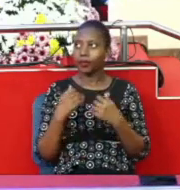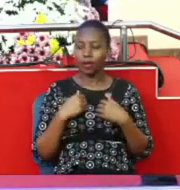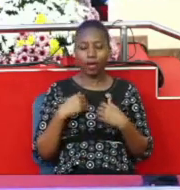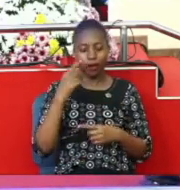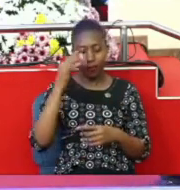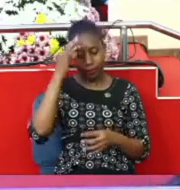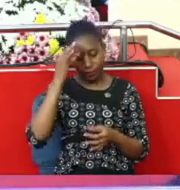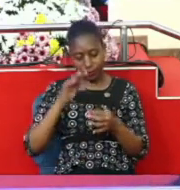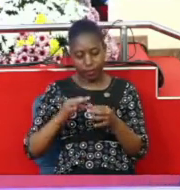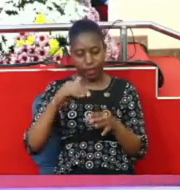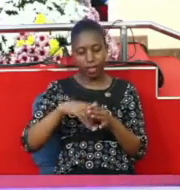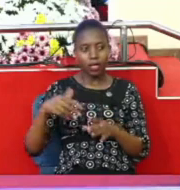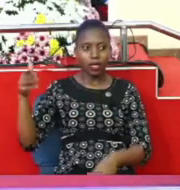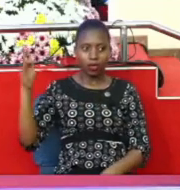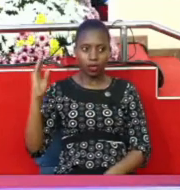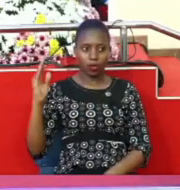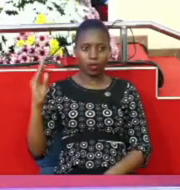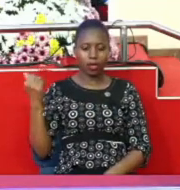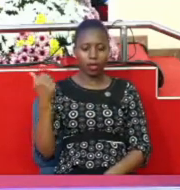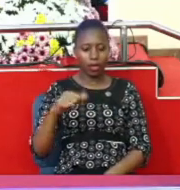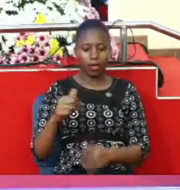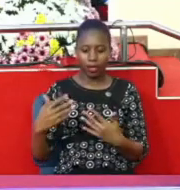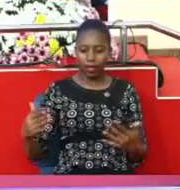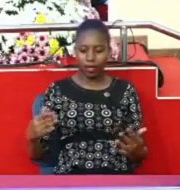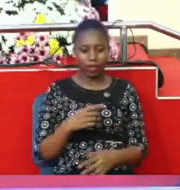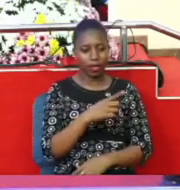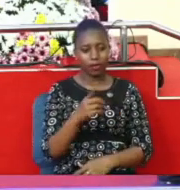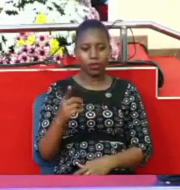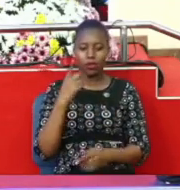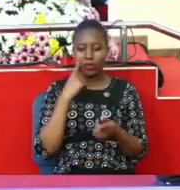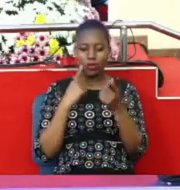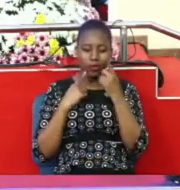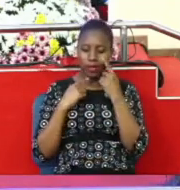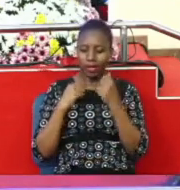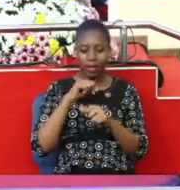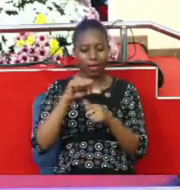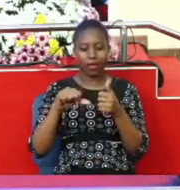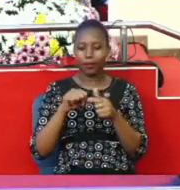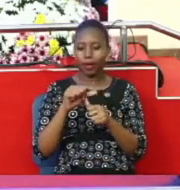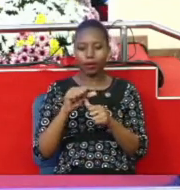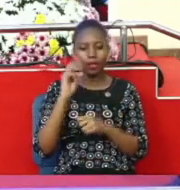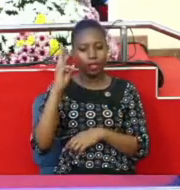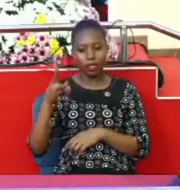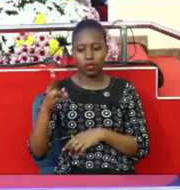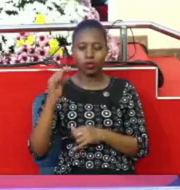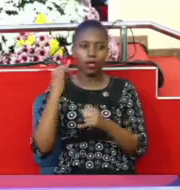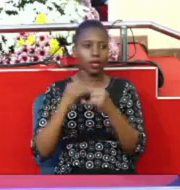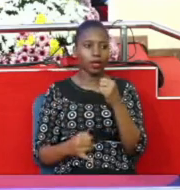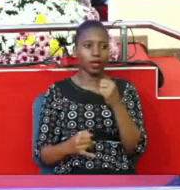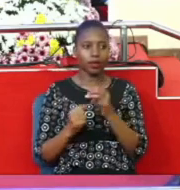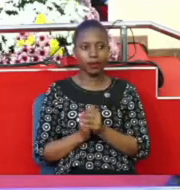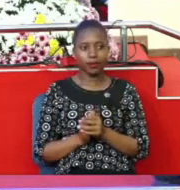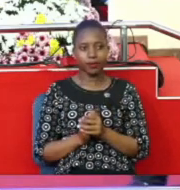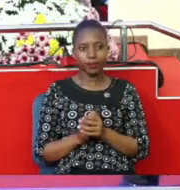that thing that you are crying for, it will come to pass. But faith, it needs some